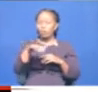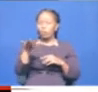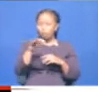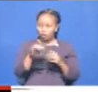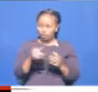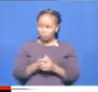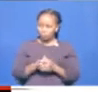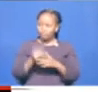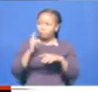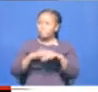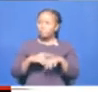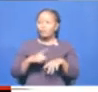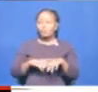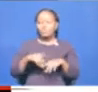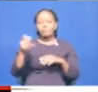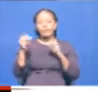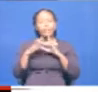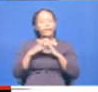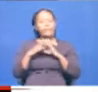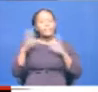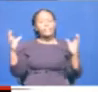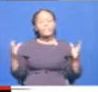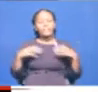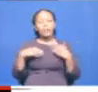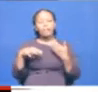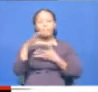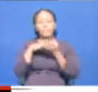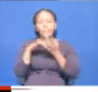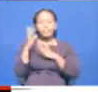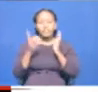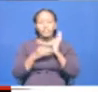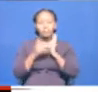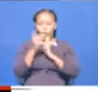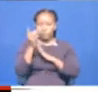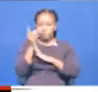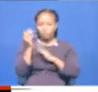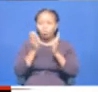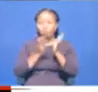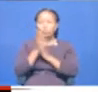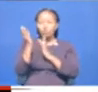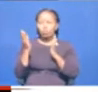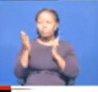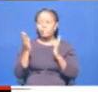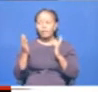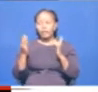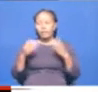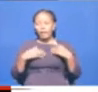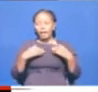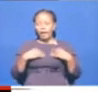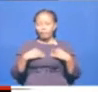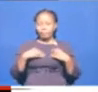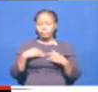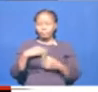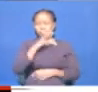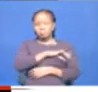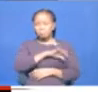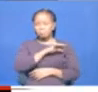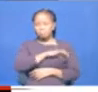great offering with mixed-use developments is through the synergies, you can take advantage of some of